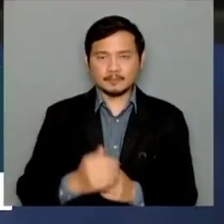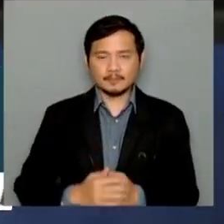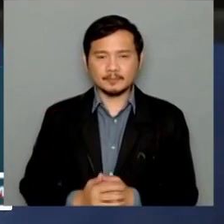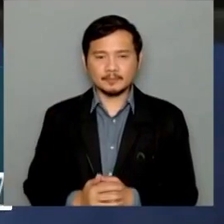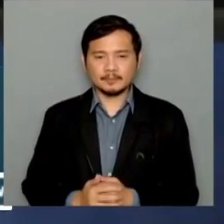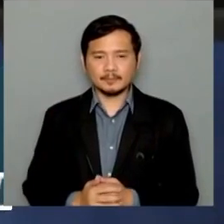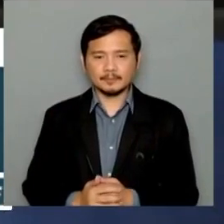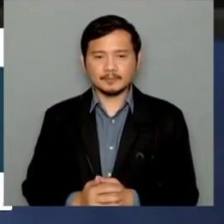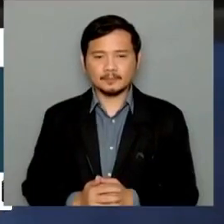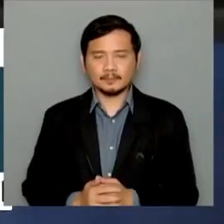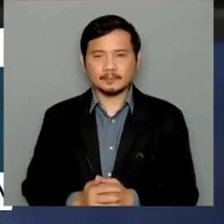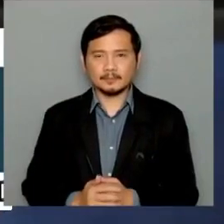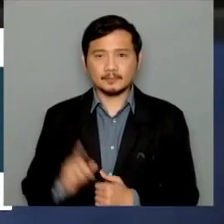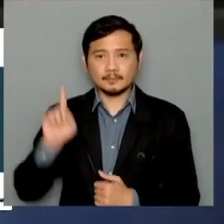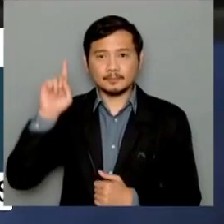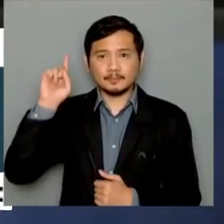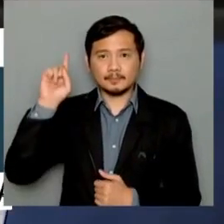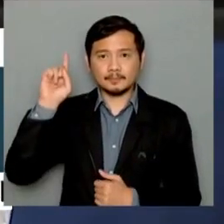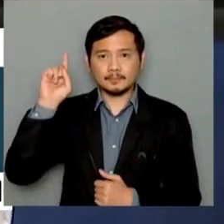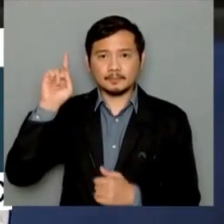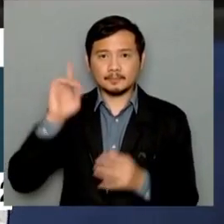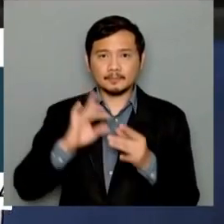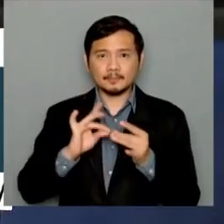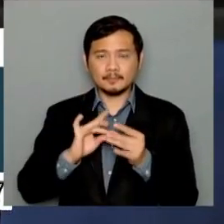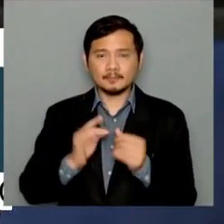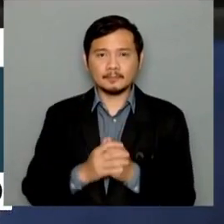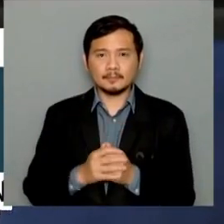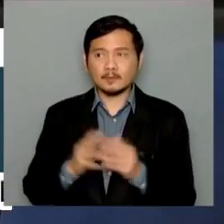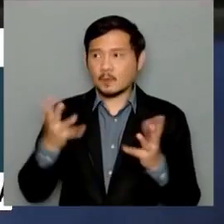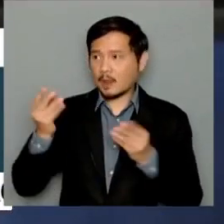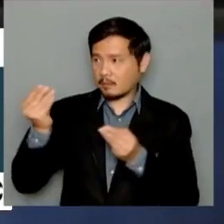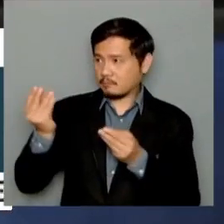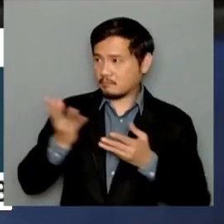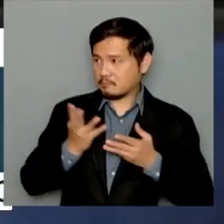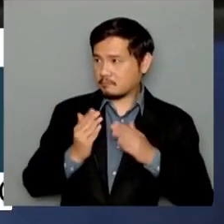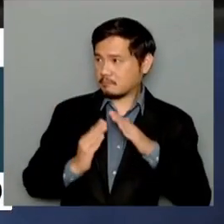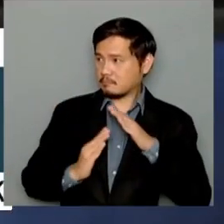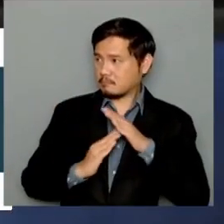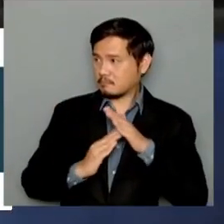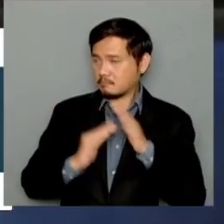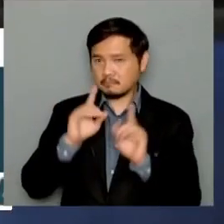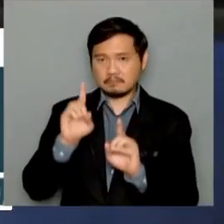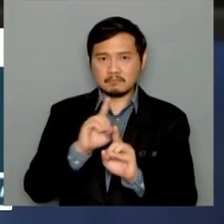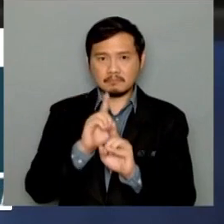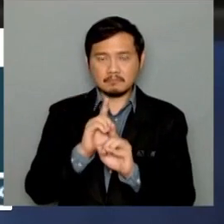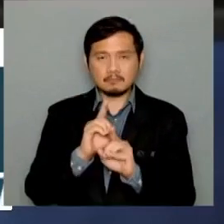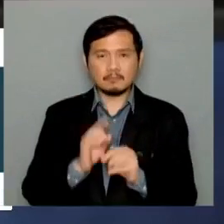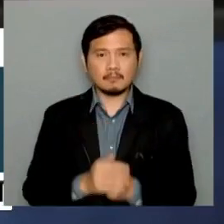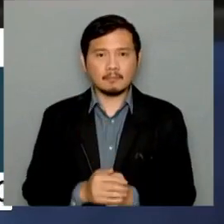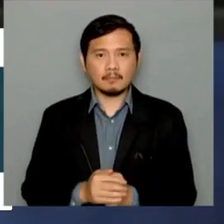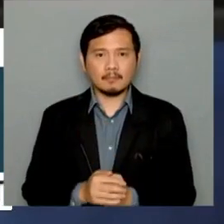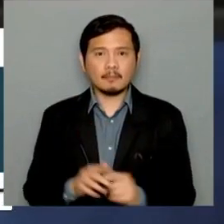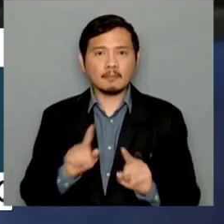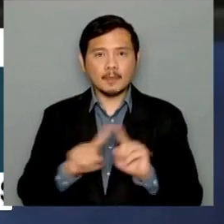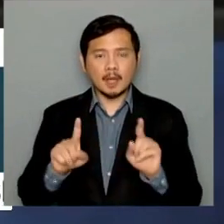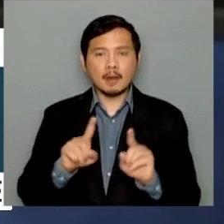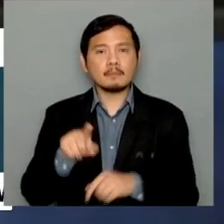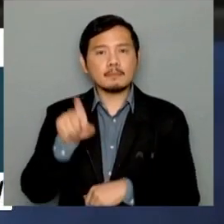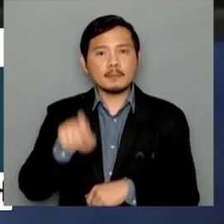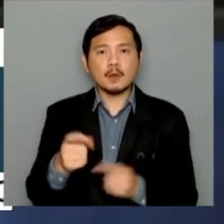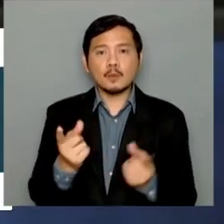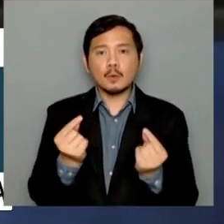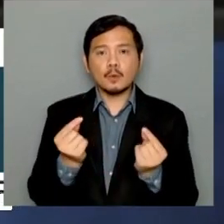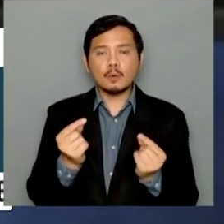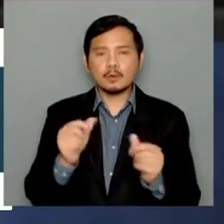Wala po sa binibigay sa amin na sinasabi nilang deadline. Ang sinasabi is masuri talaga ang